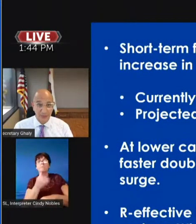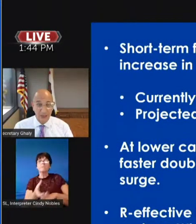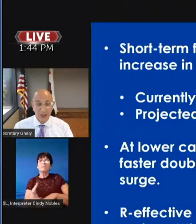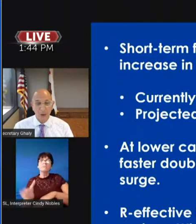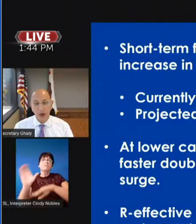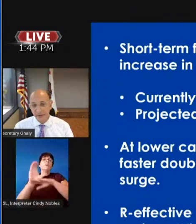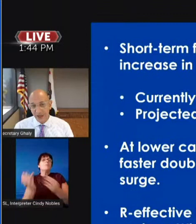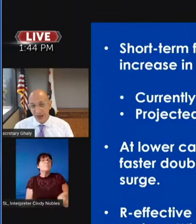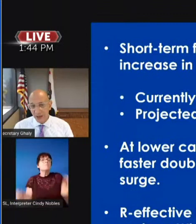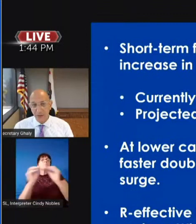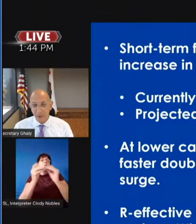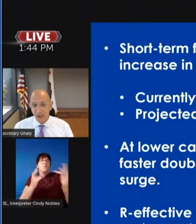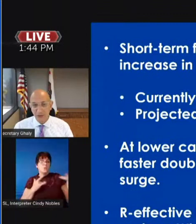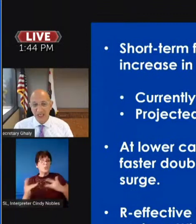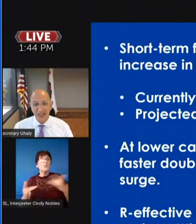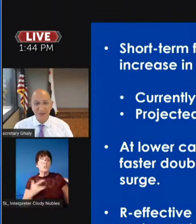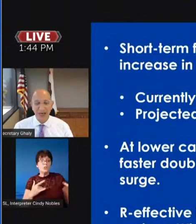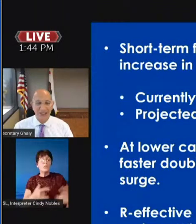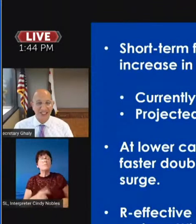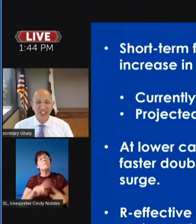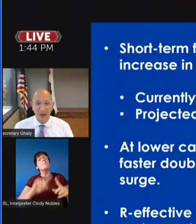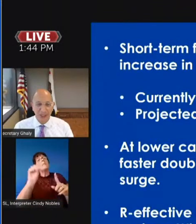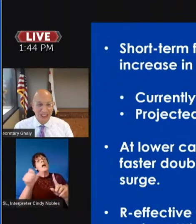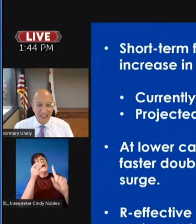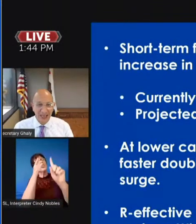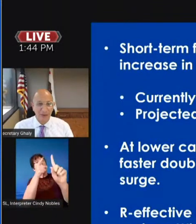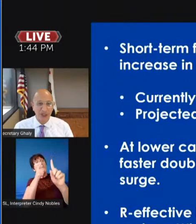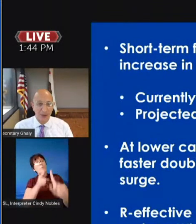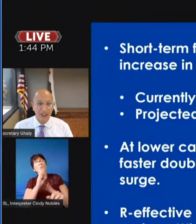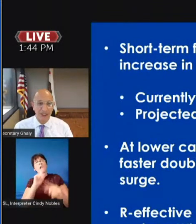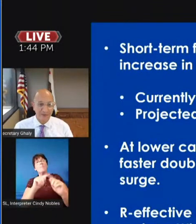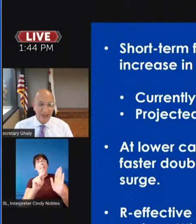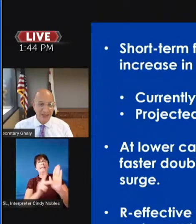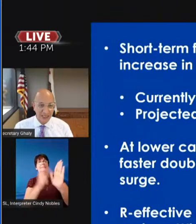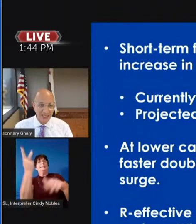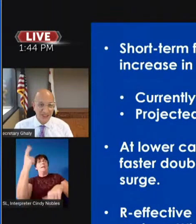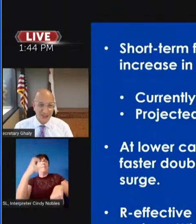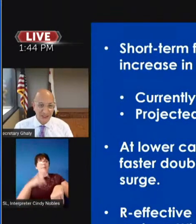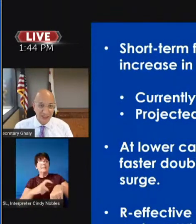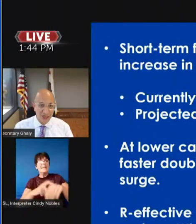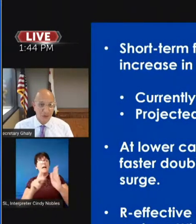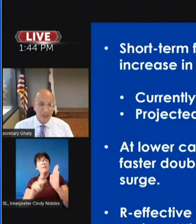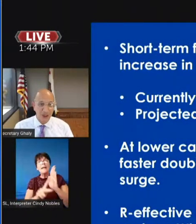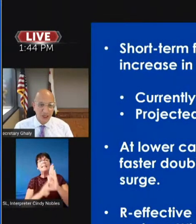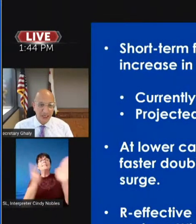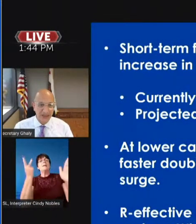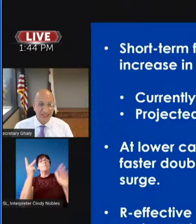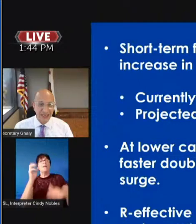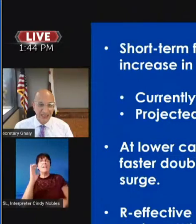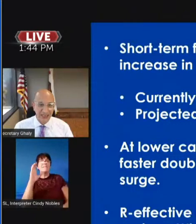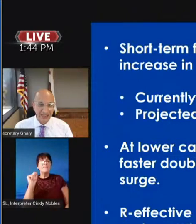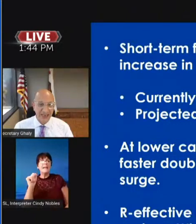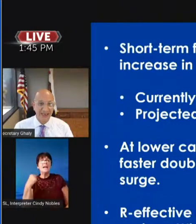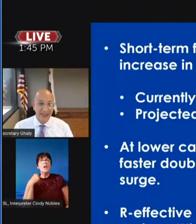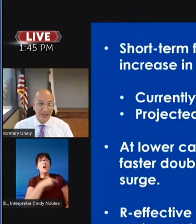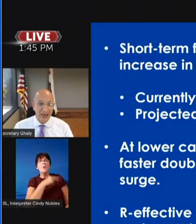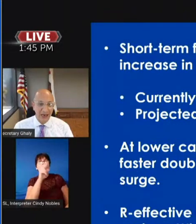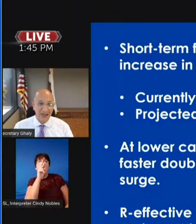concern. One of the other points, we talk about this doubling time or doubling effect occasionally. We look at the